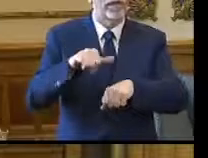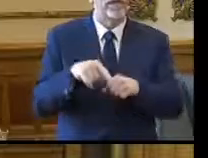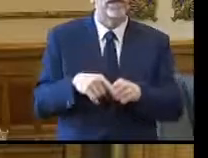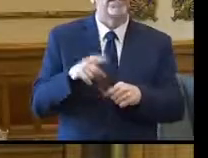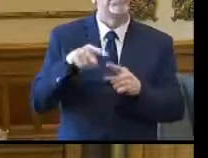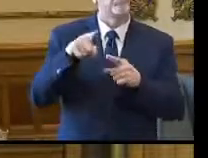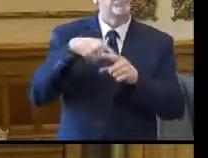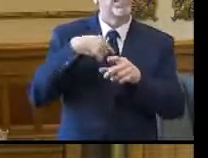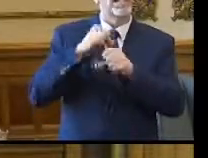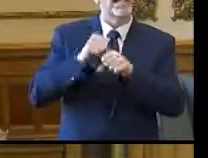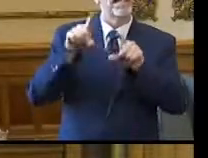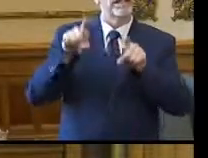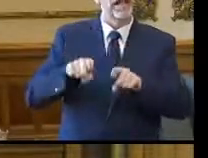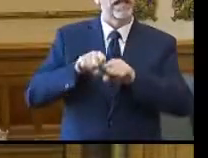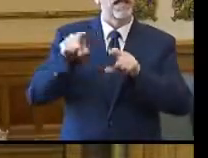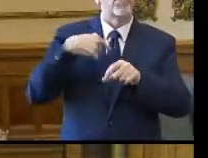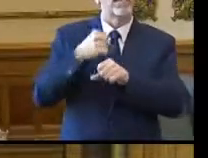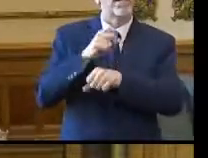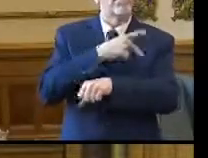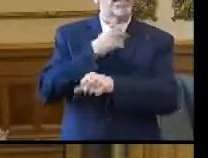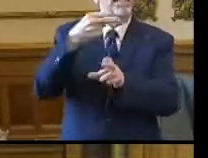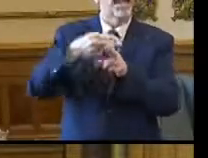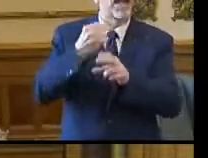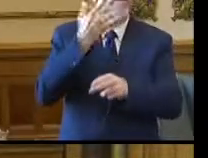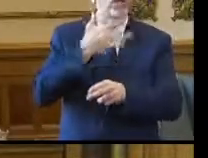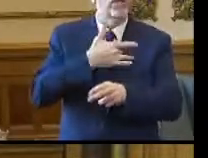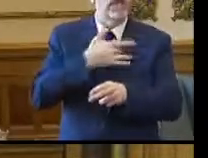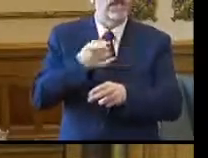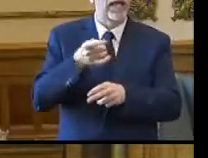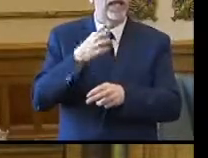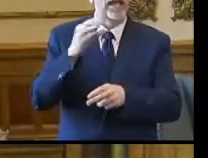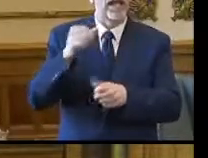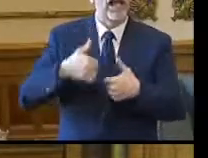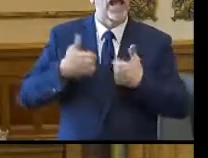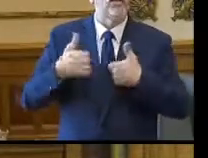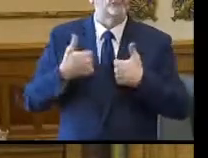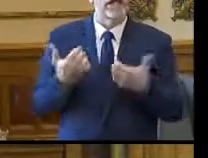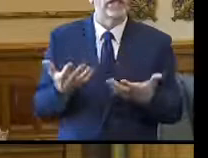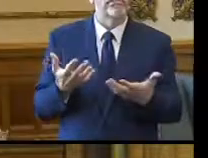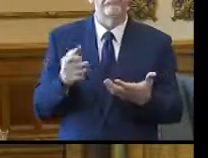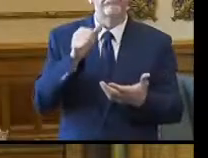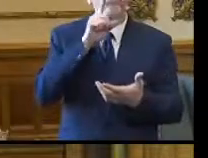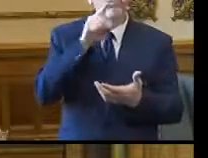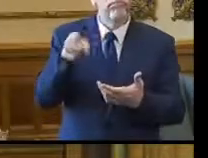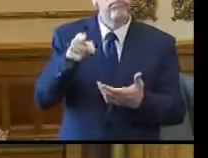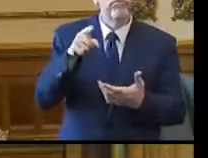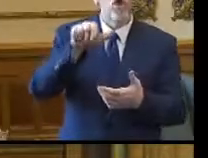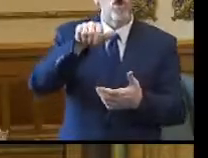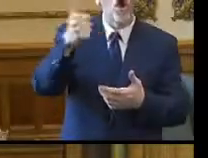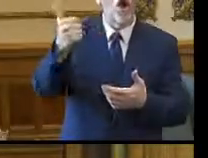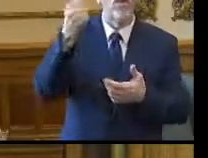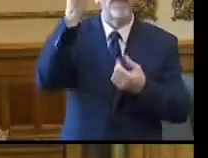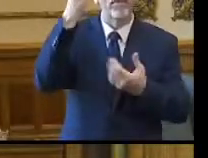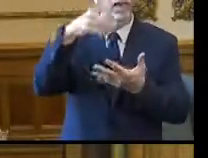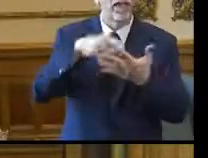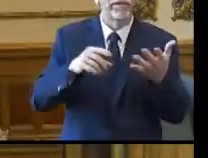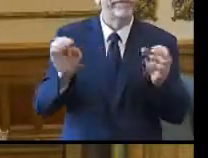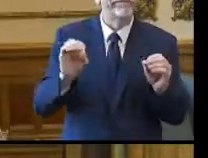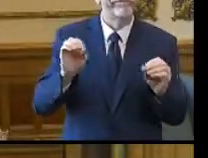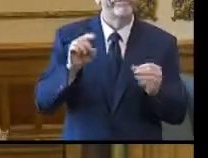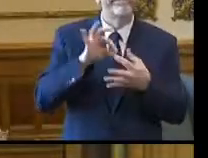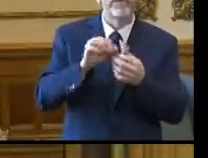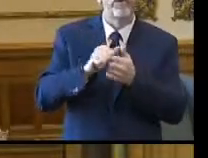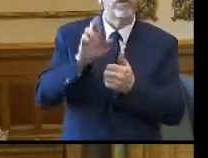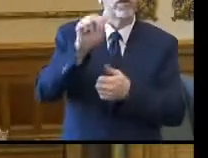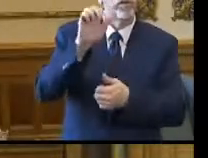when you get the testing, we get a patient name, a date of birth, and we get an address. We don't get any other demographic information with regards